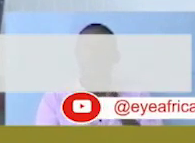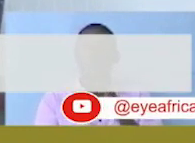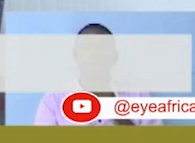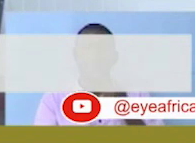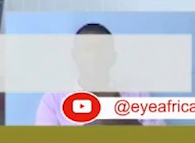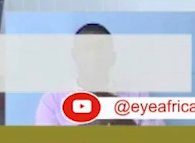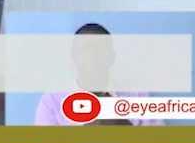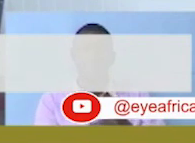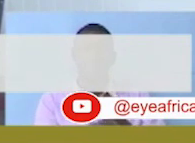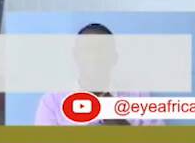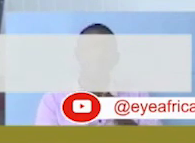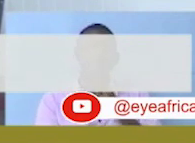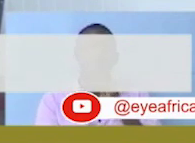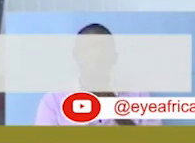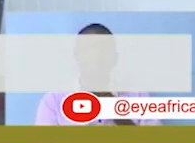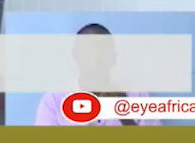Mumudu Musukeba